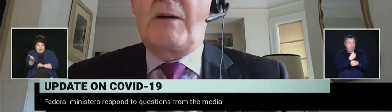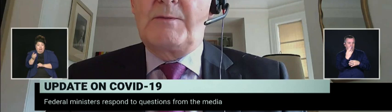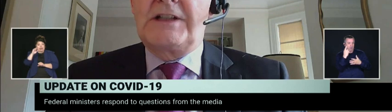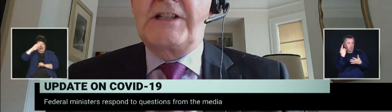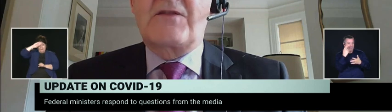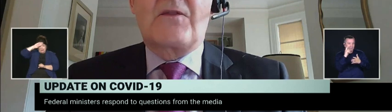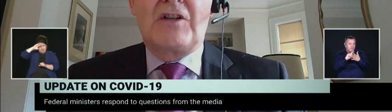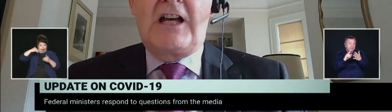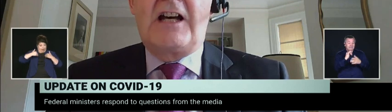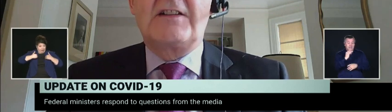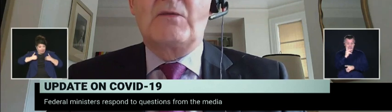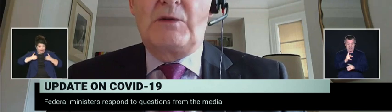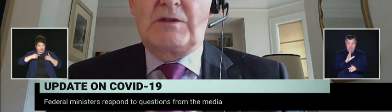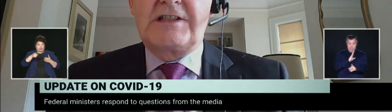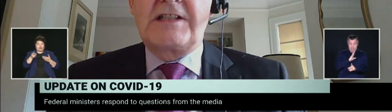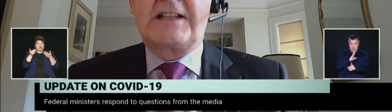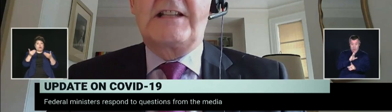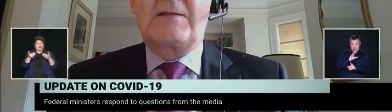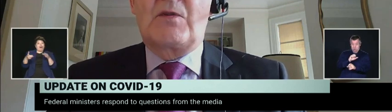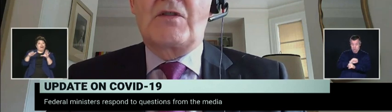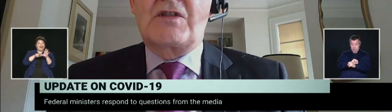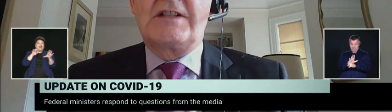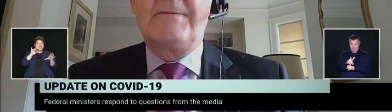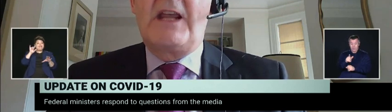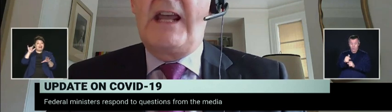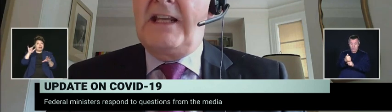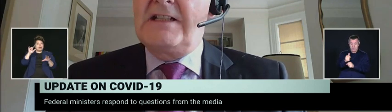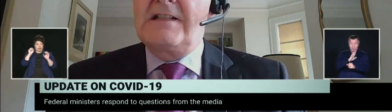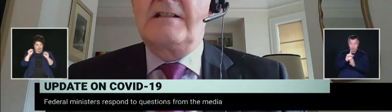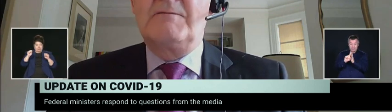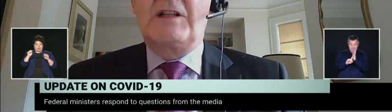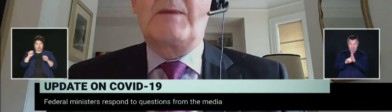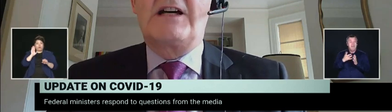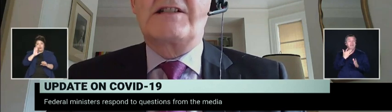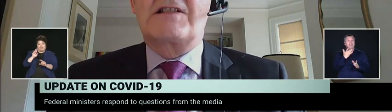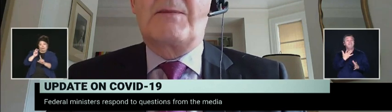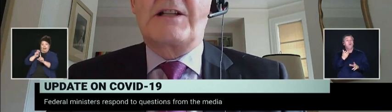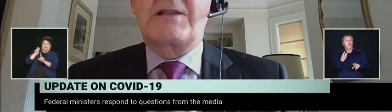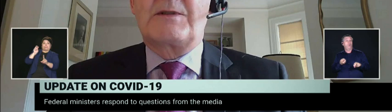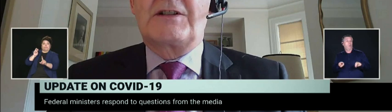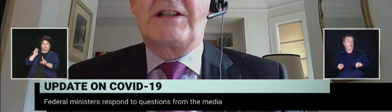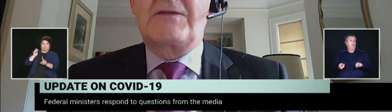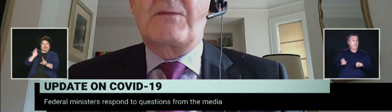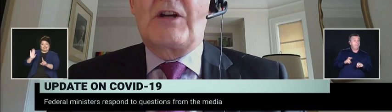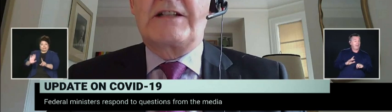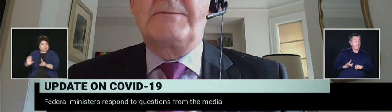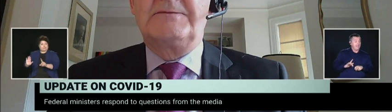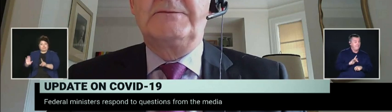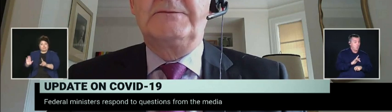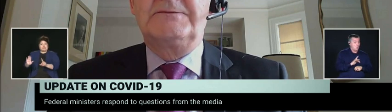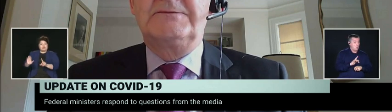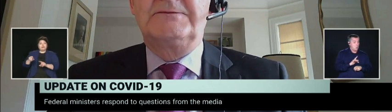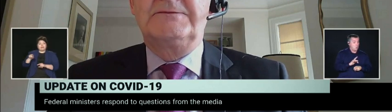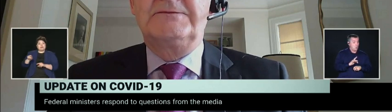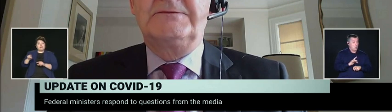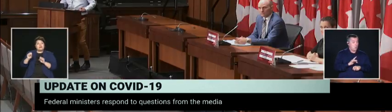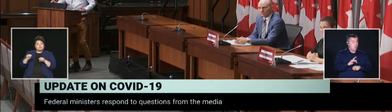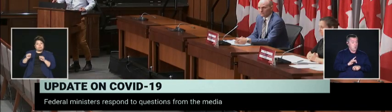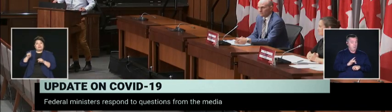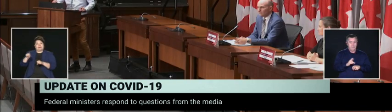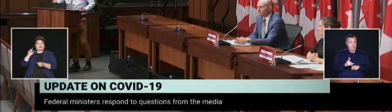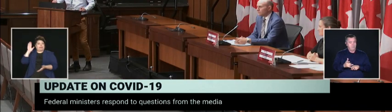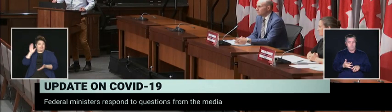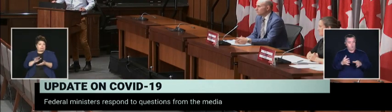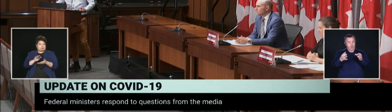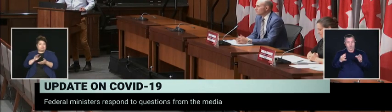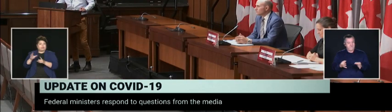the probability is very high that we will detect that person and minimize the possibility of spread. Thank you,